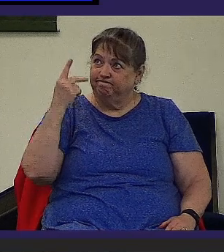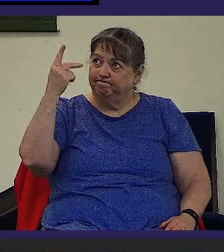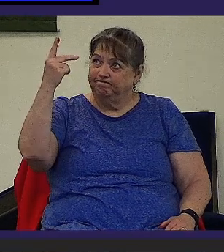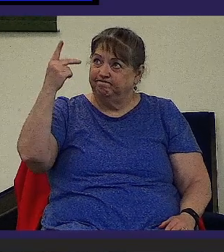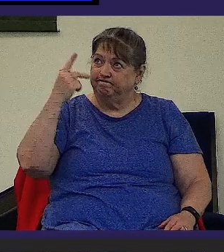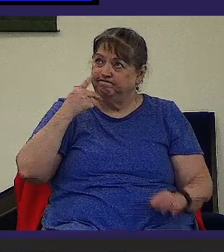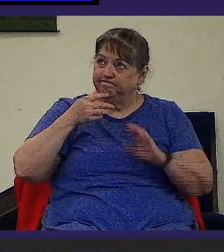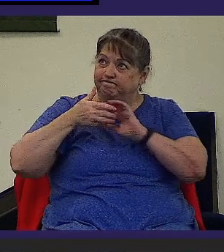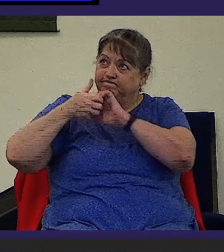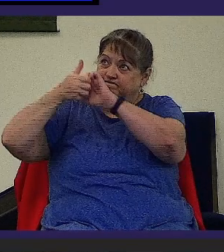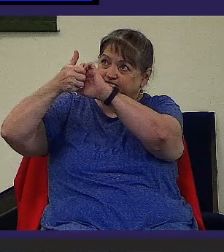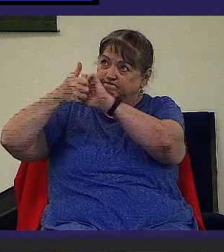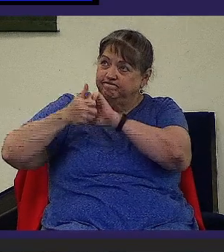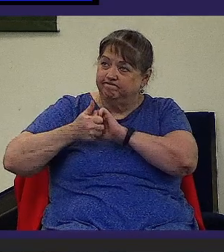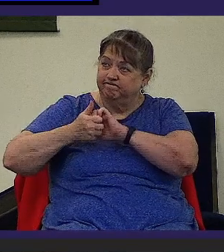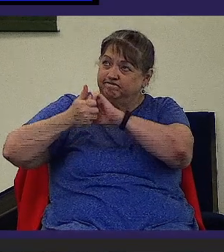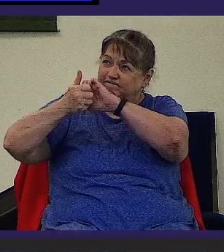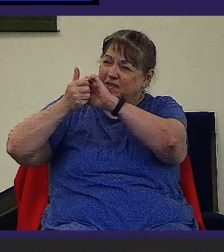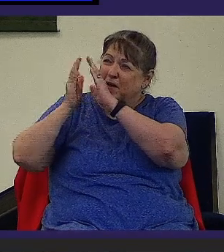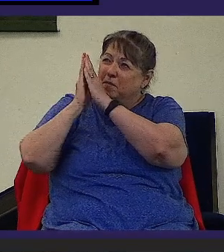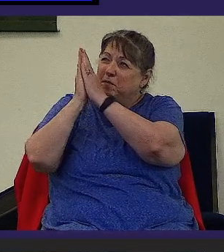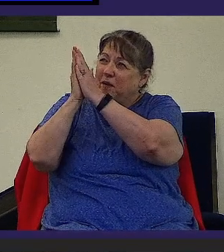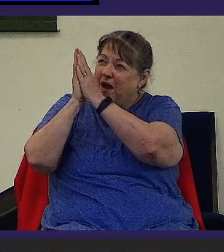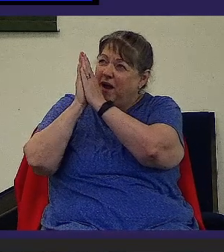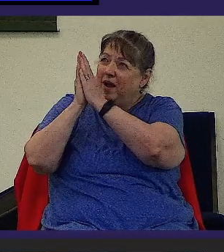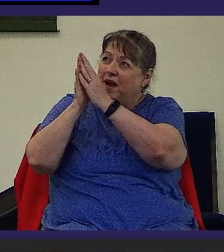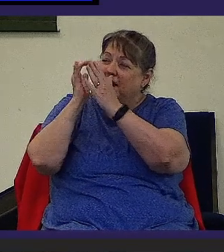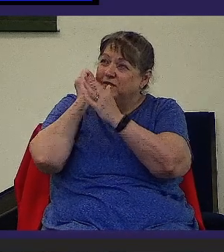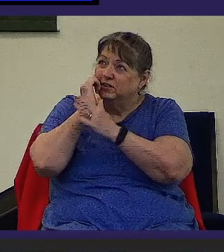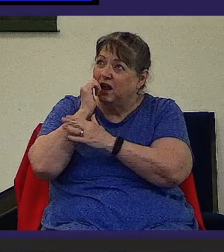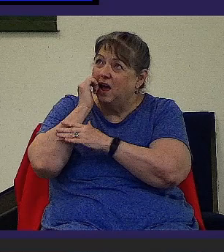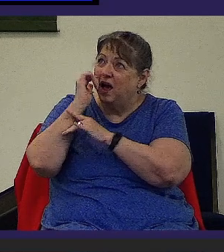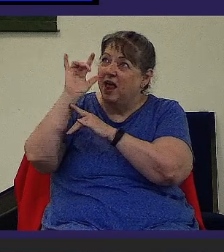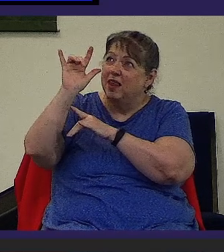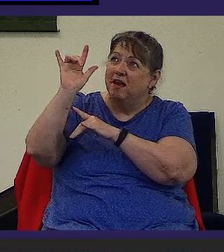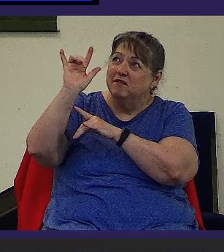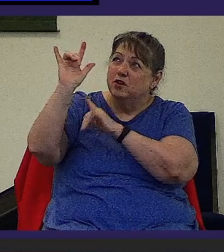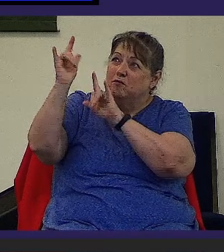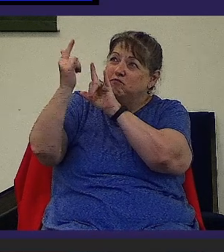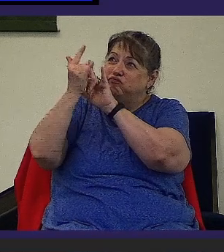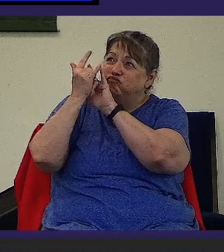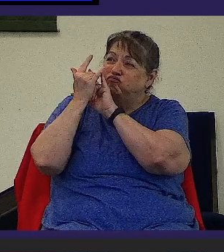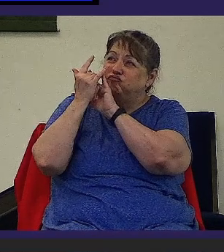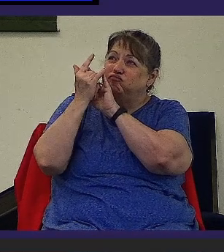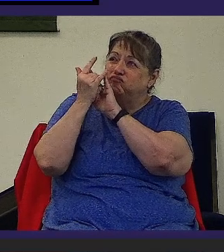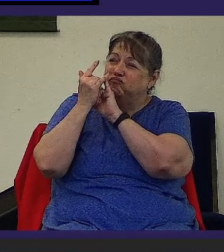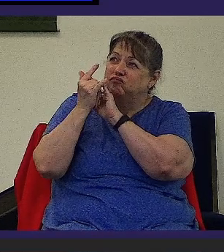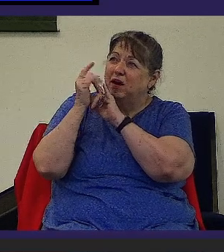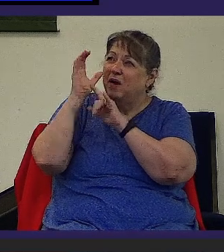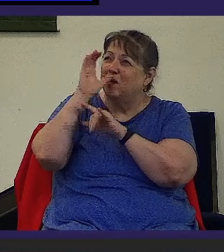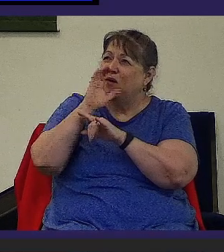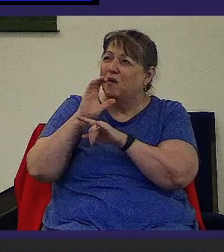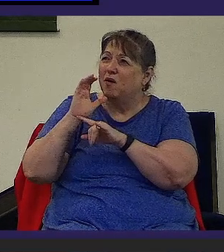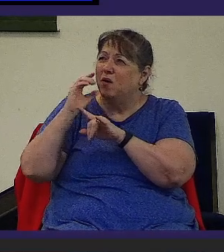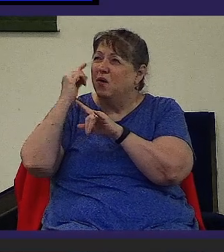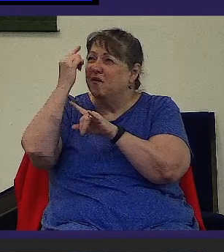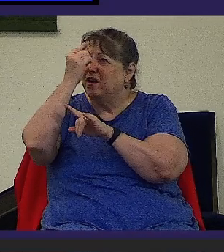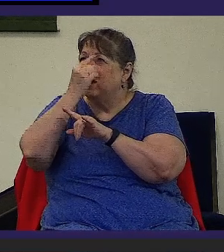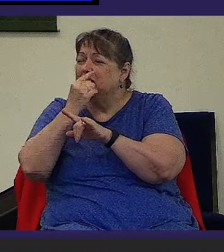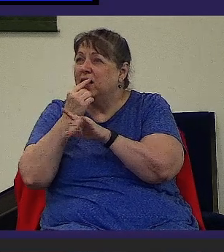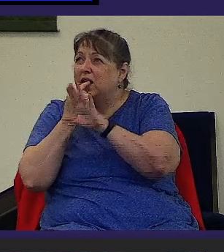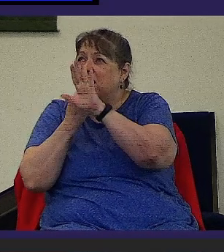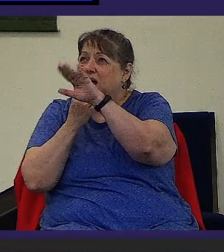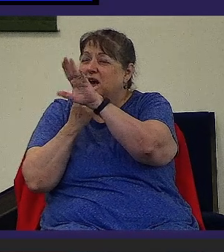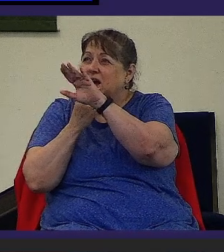approach god in prayer on a daily basis at that moment that you are seeking the face of god the most important